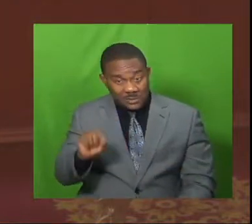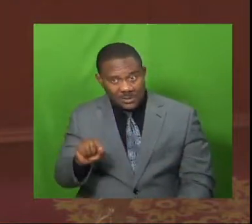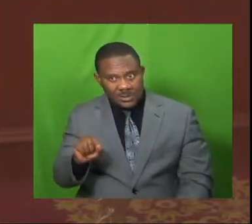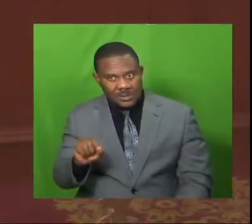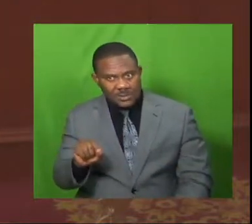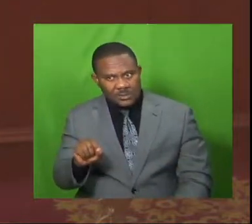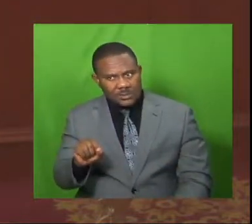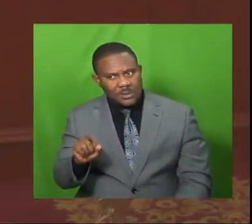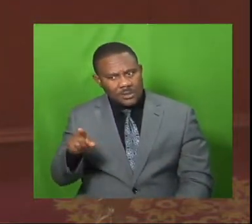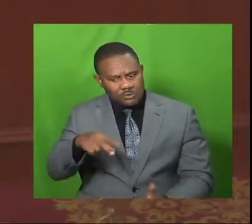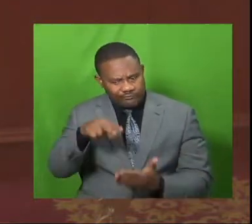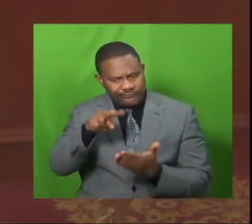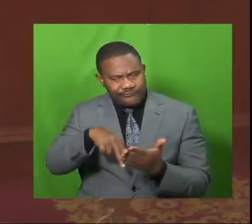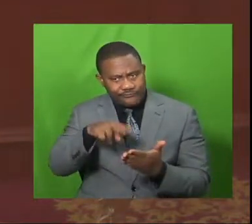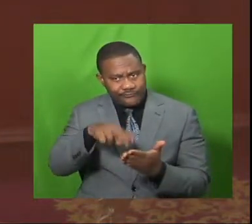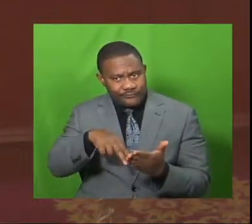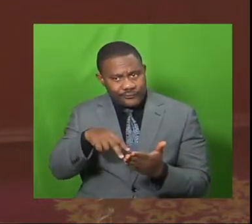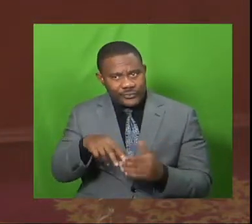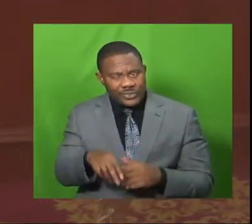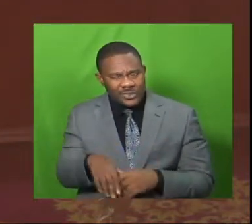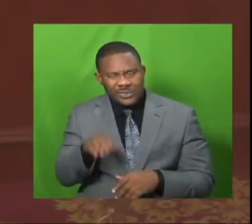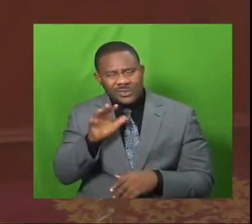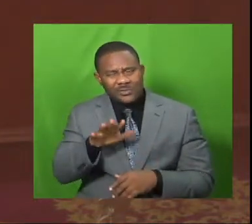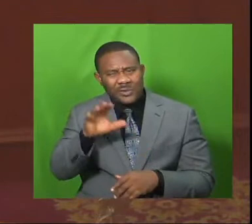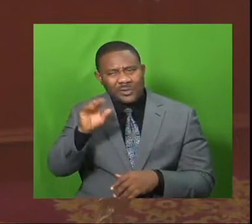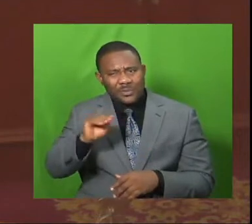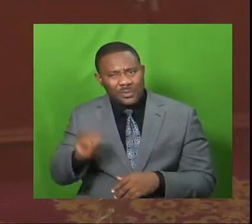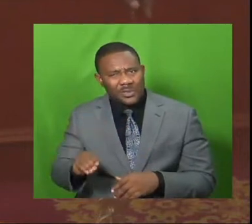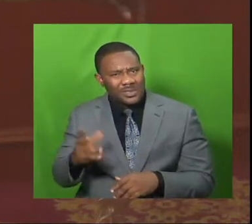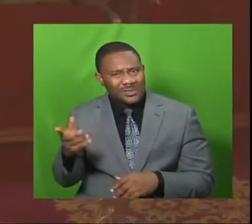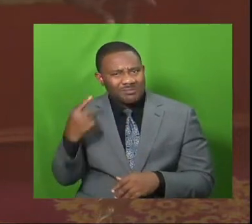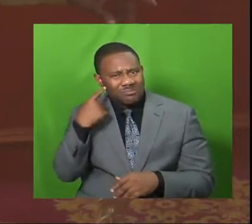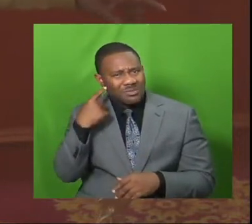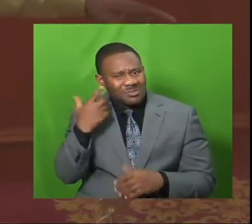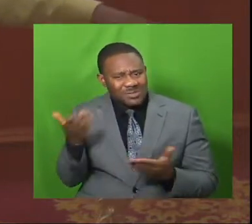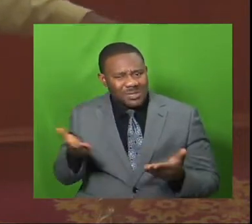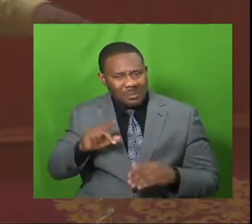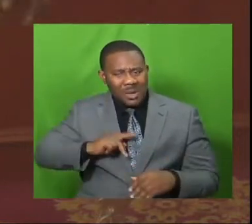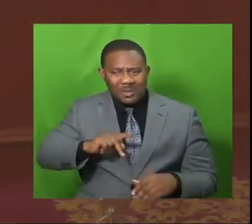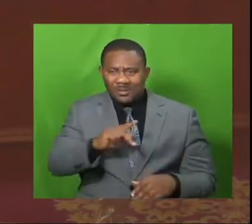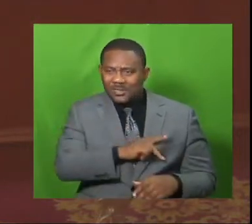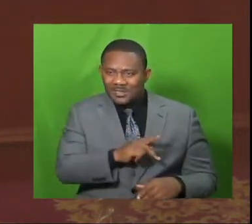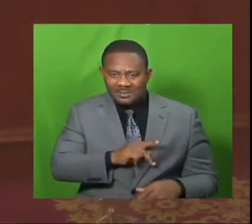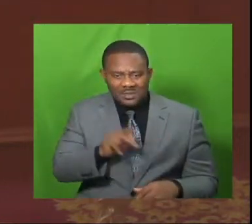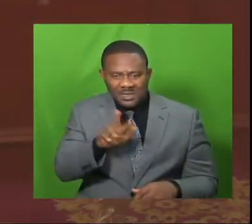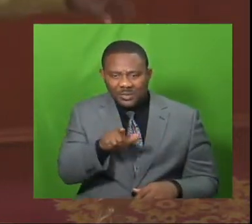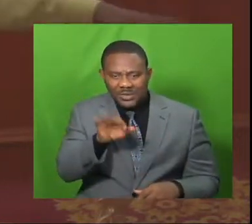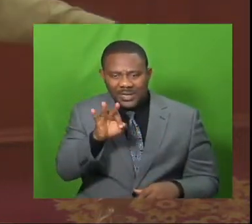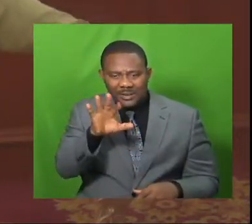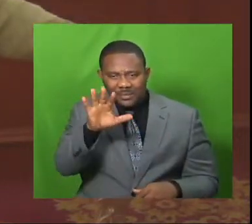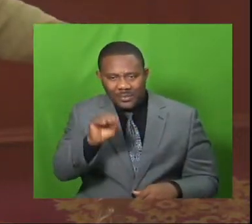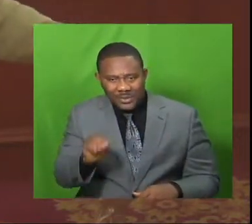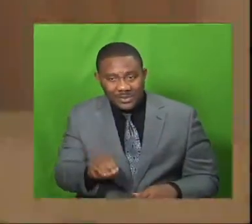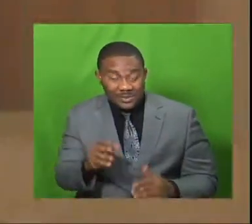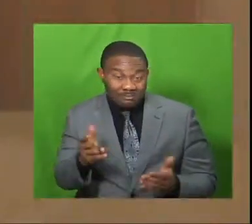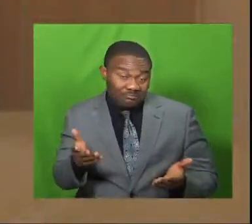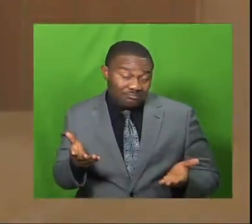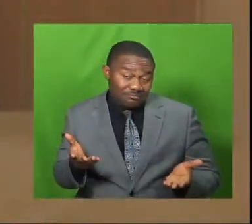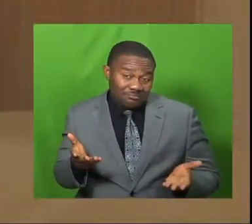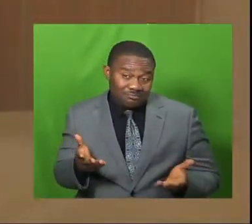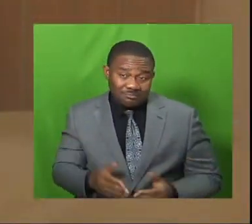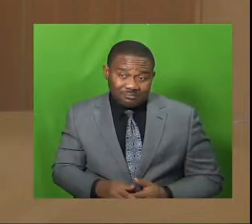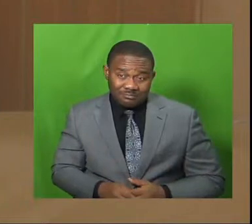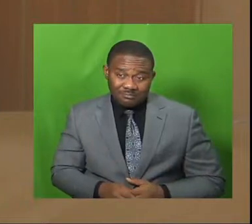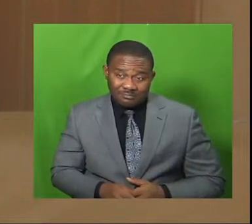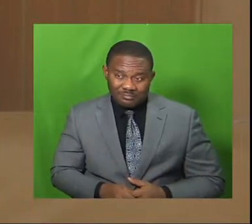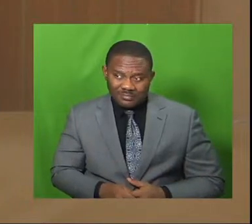saved. Mr. Speaker, all the 5% they kept mentioning here in Parliament, the 3.9% they kept mentioning here in Parliament,